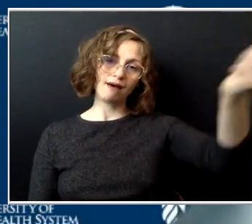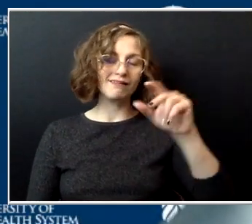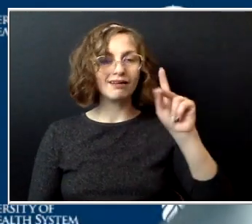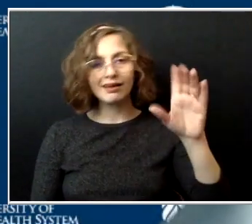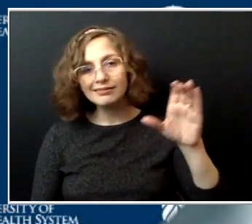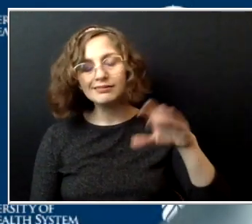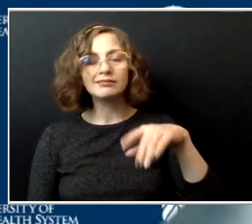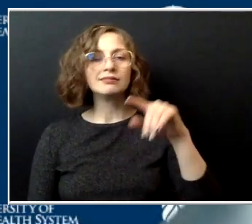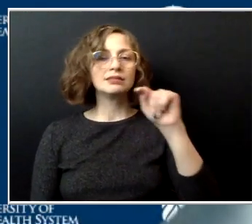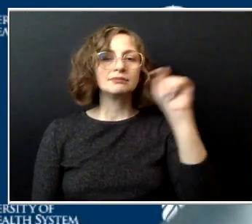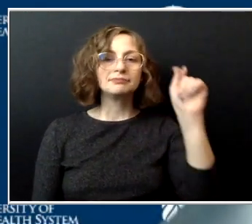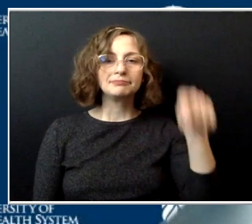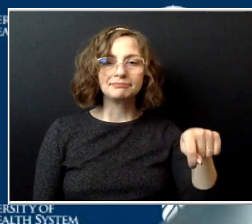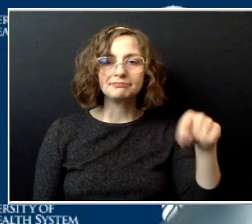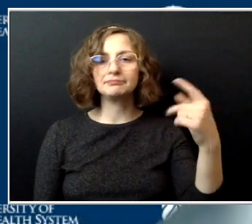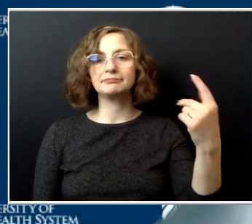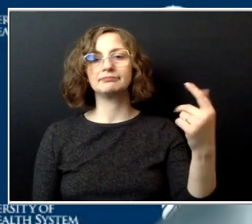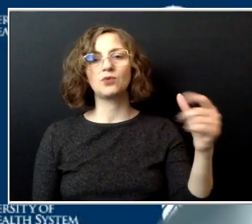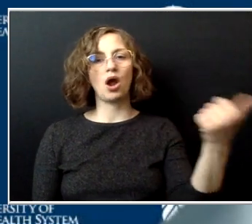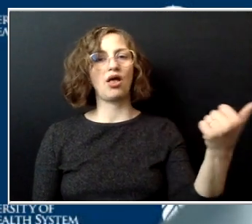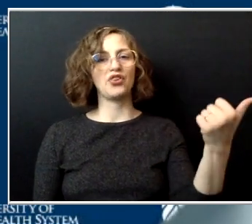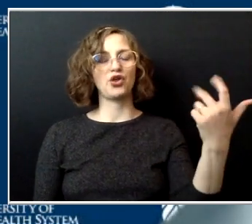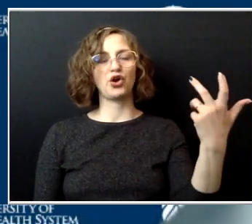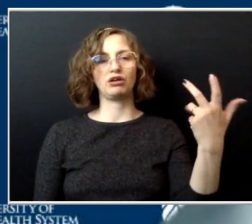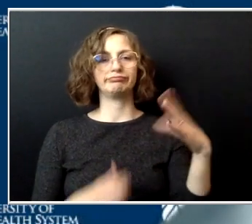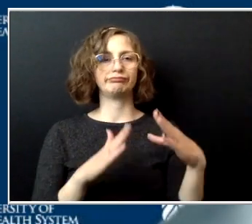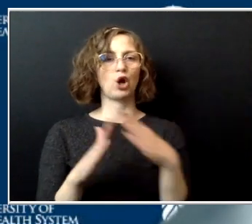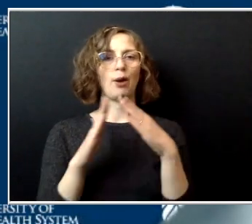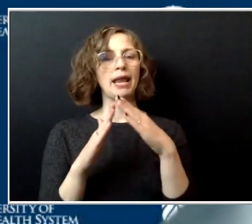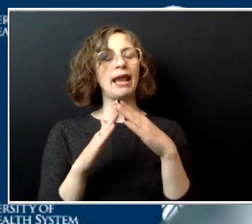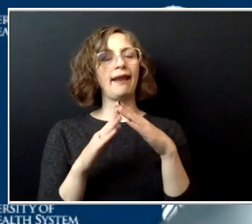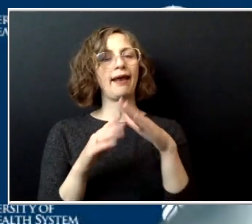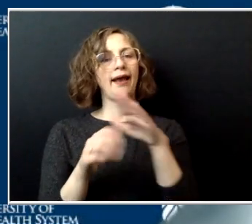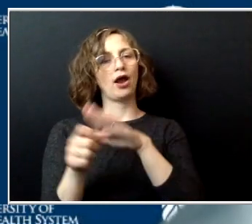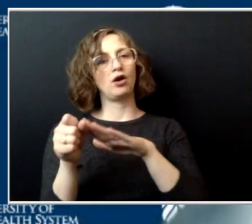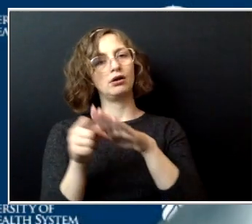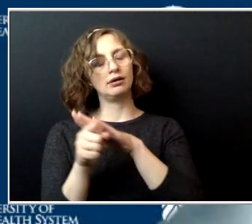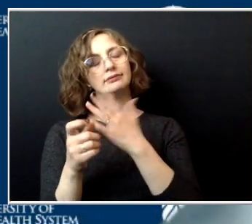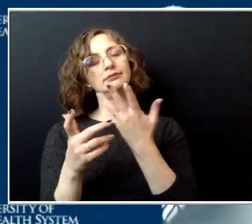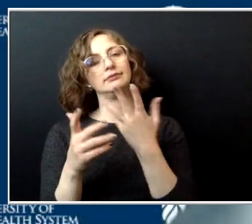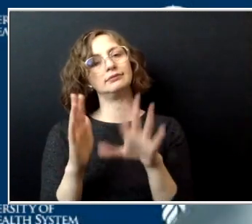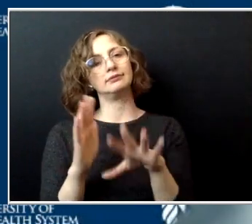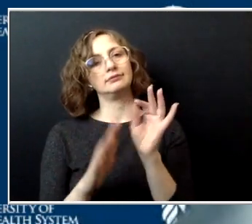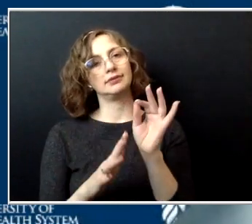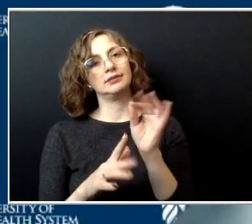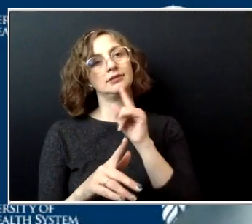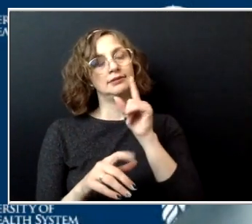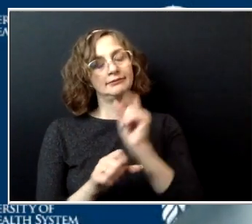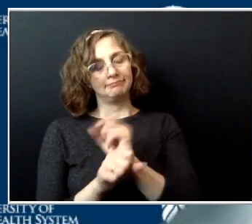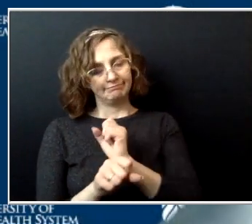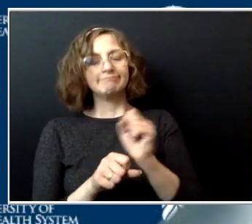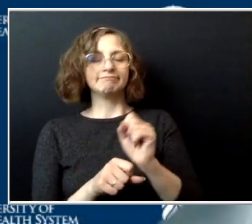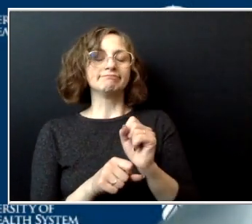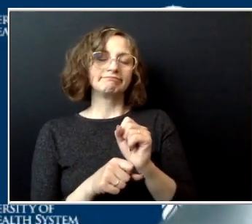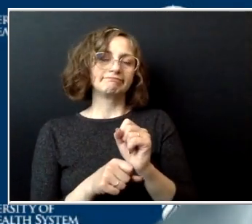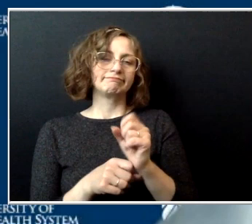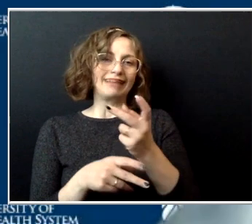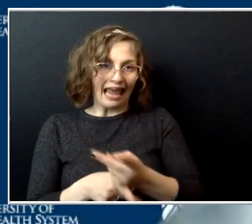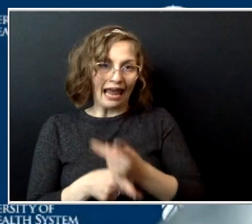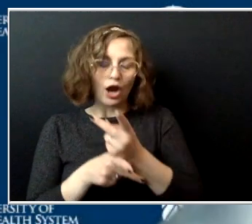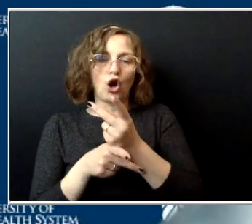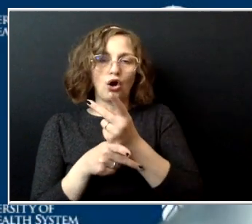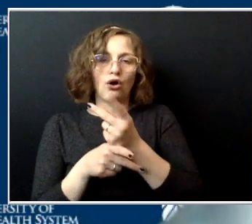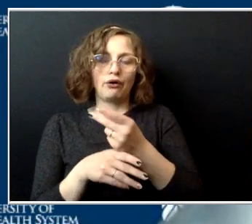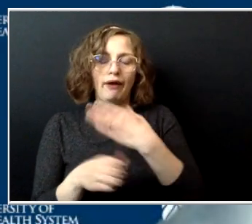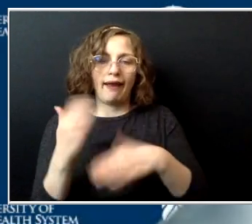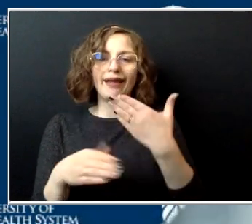Topeka, or other more urban areas in order to get actual hands-on care. But those